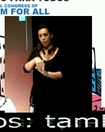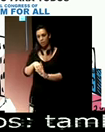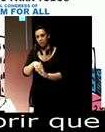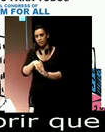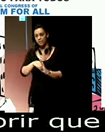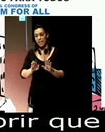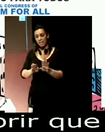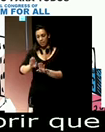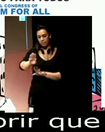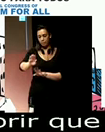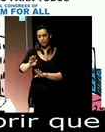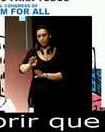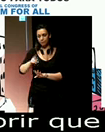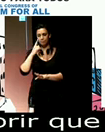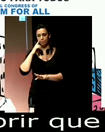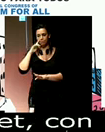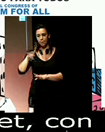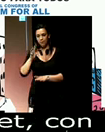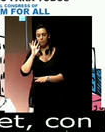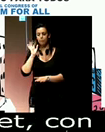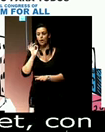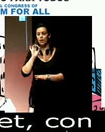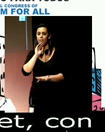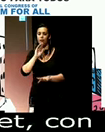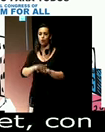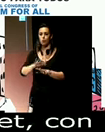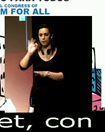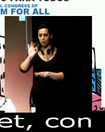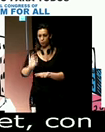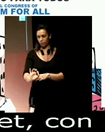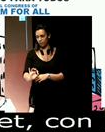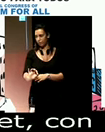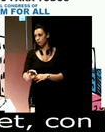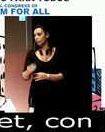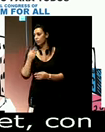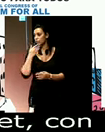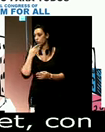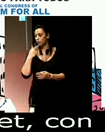could measure the slope of the ramps.